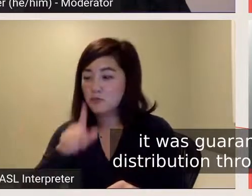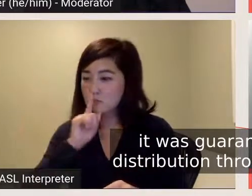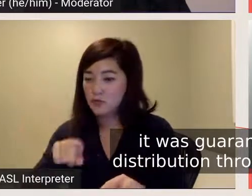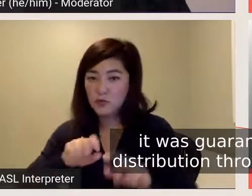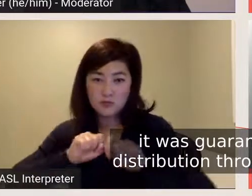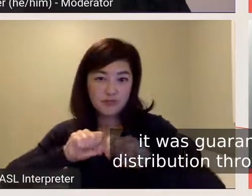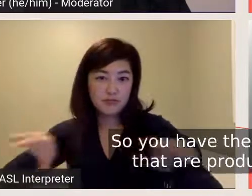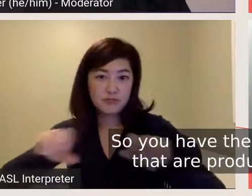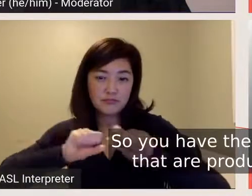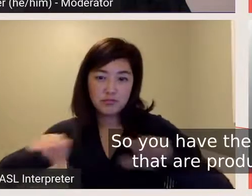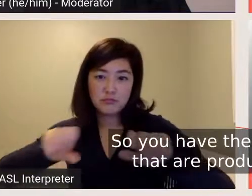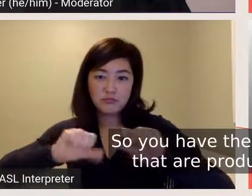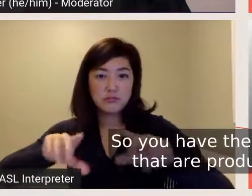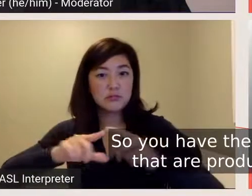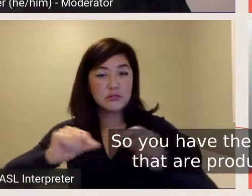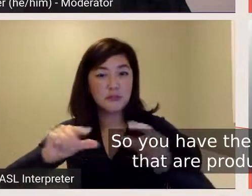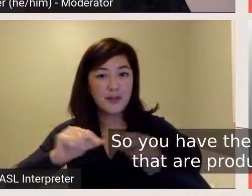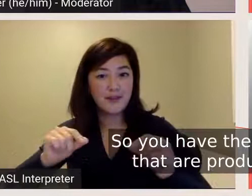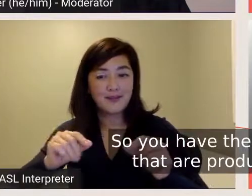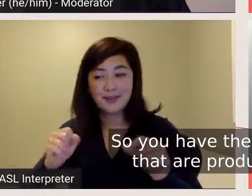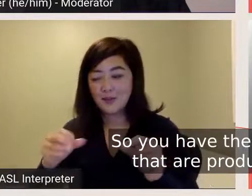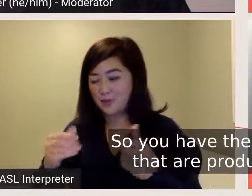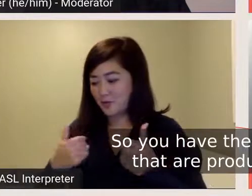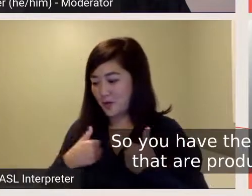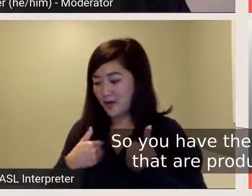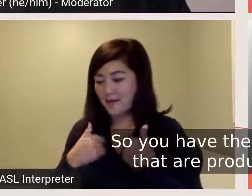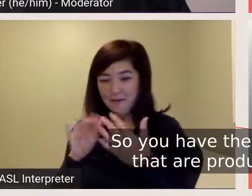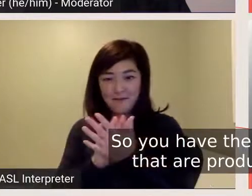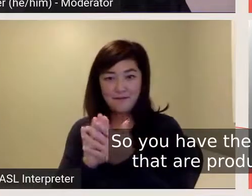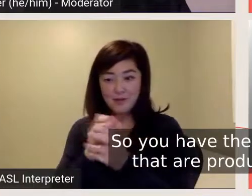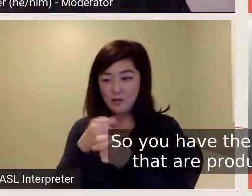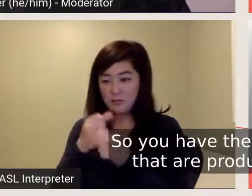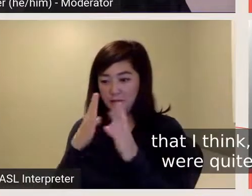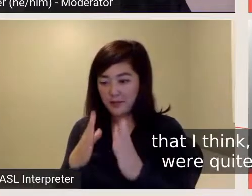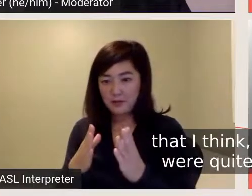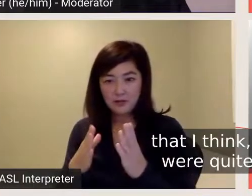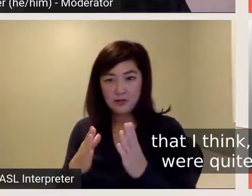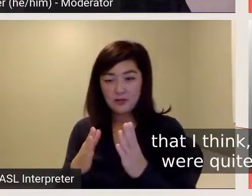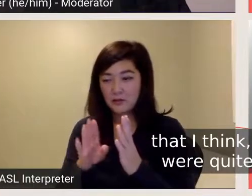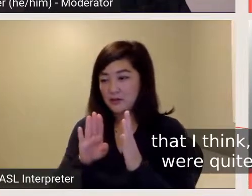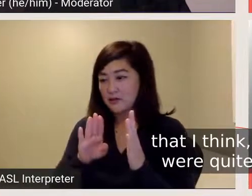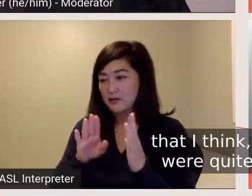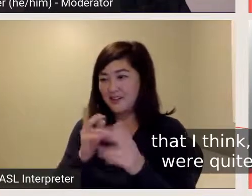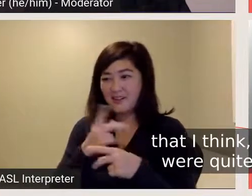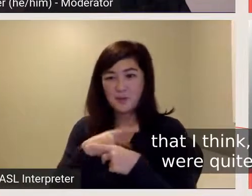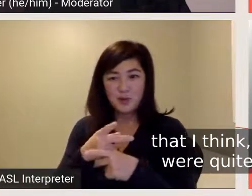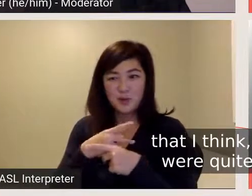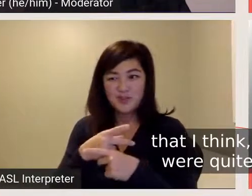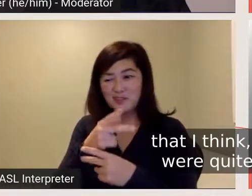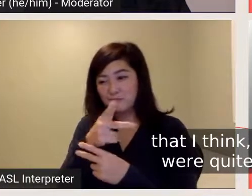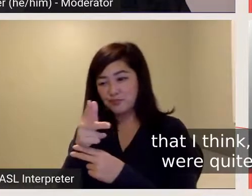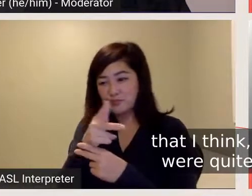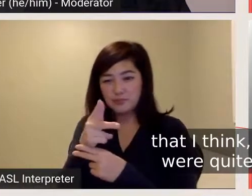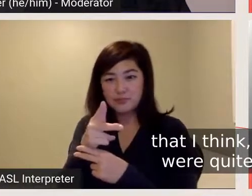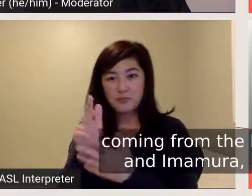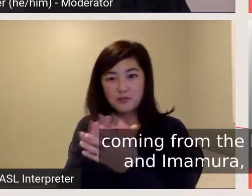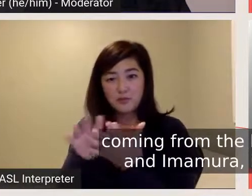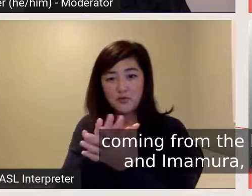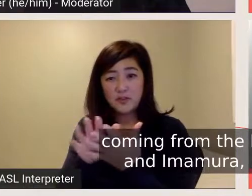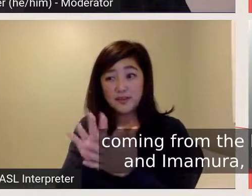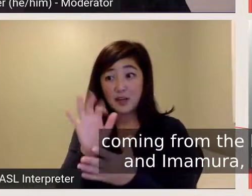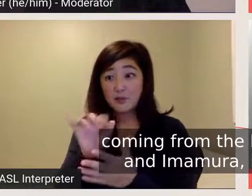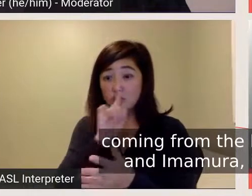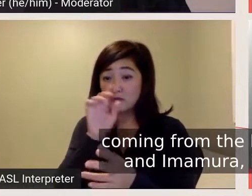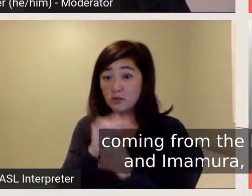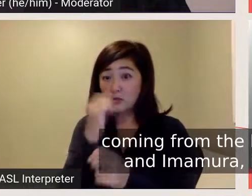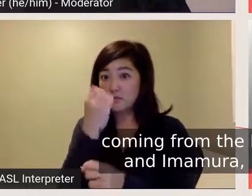throughout Japan. So you have these filmmakers that are producing things that I think at times were quite radical, coming